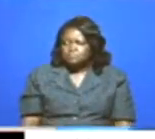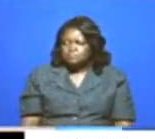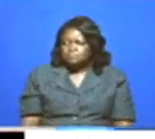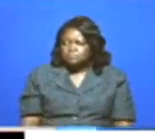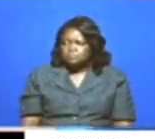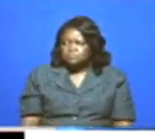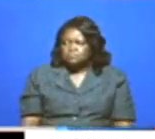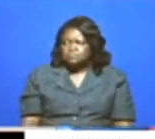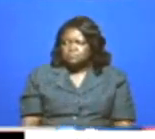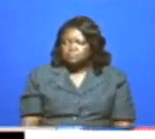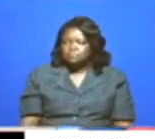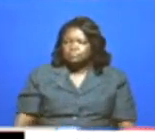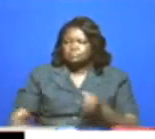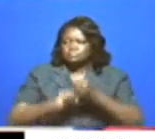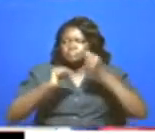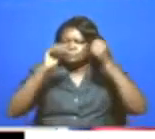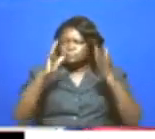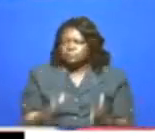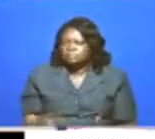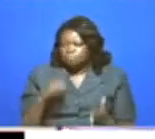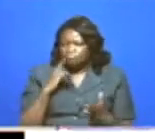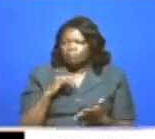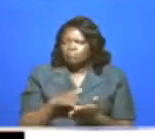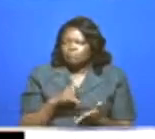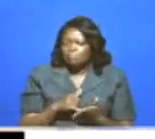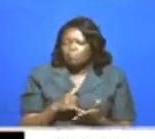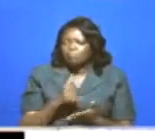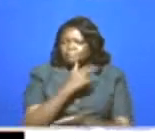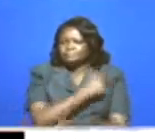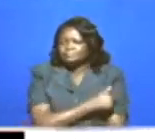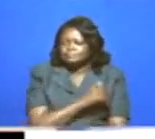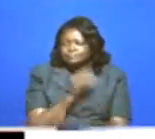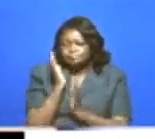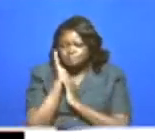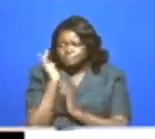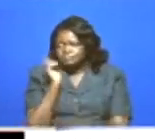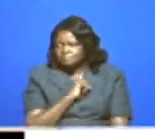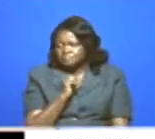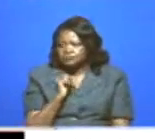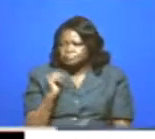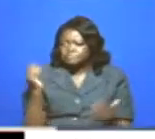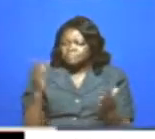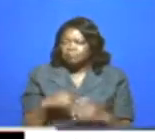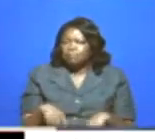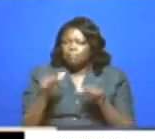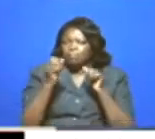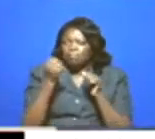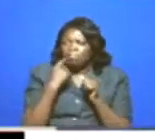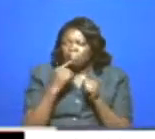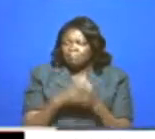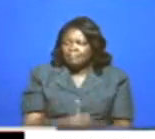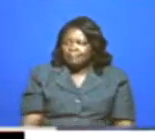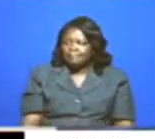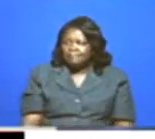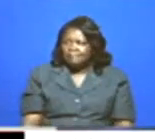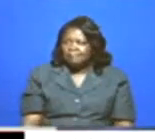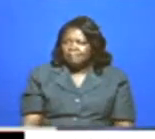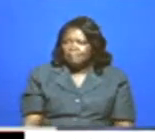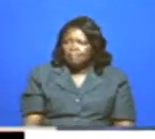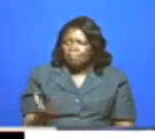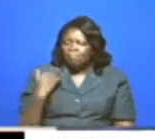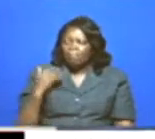One of his supporters, who is also a victim, is admitted at the Marani Hospital, where he is receiving treatment. They had